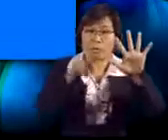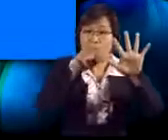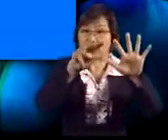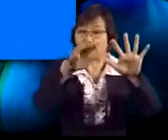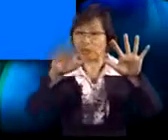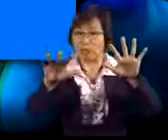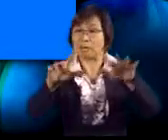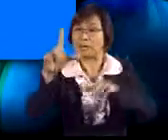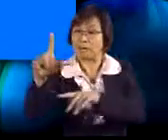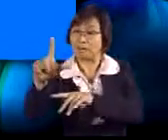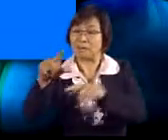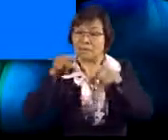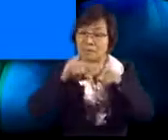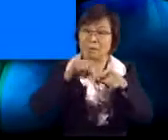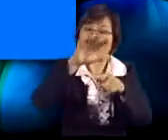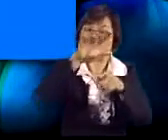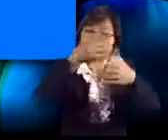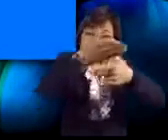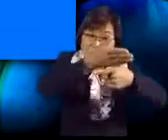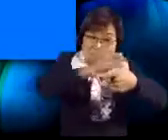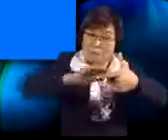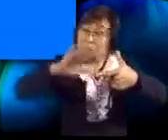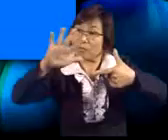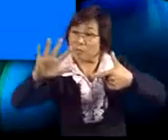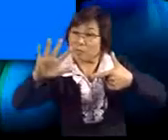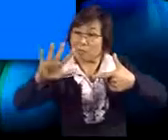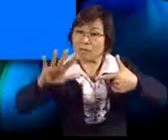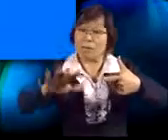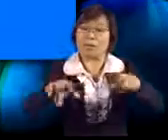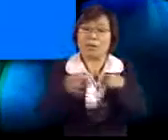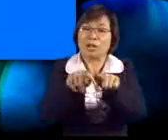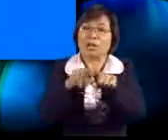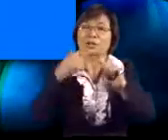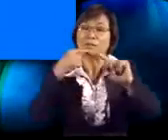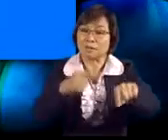5.25 liters divided by 5 equals to